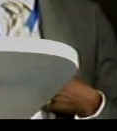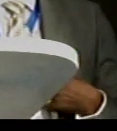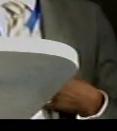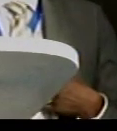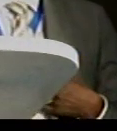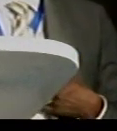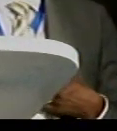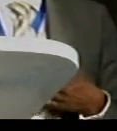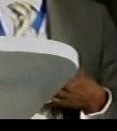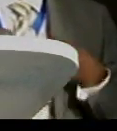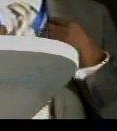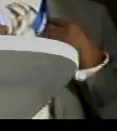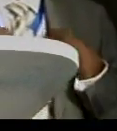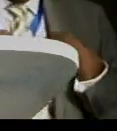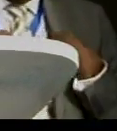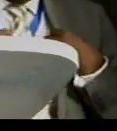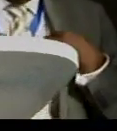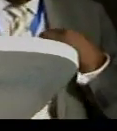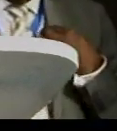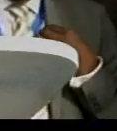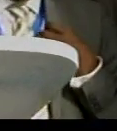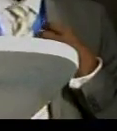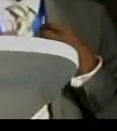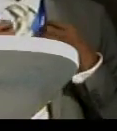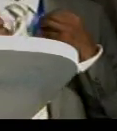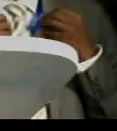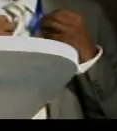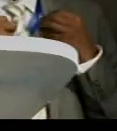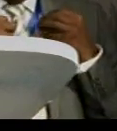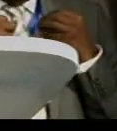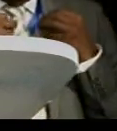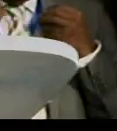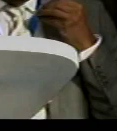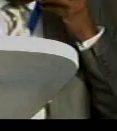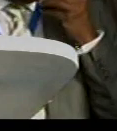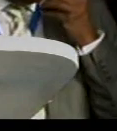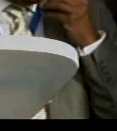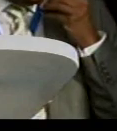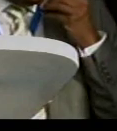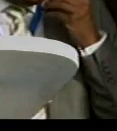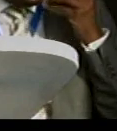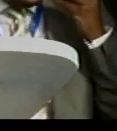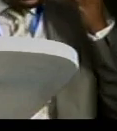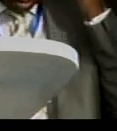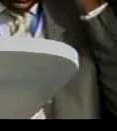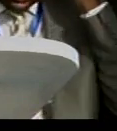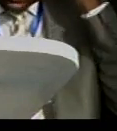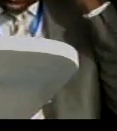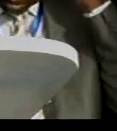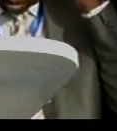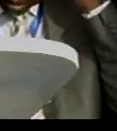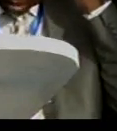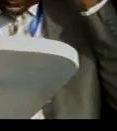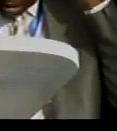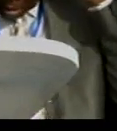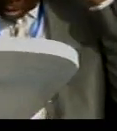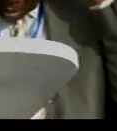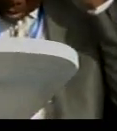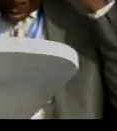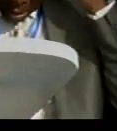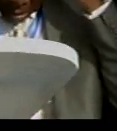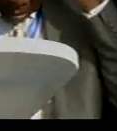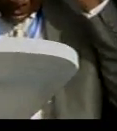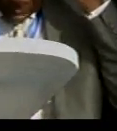you, because I know you have answered. In Jesus' mighty name, we